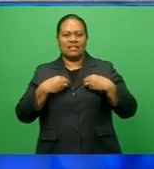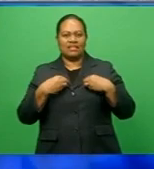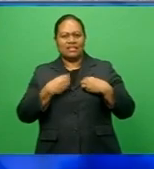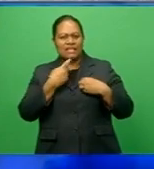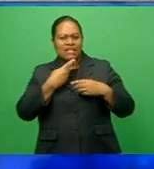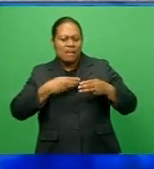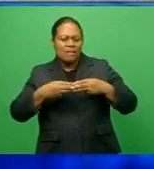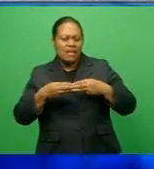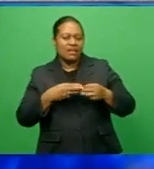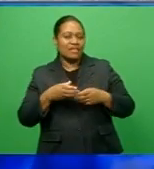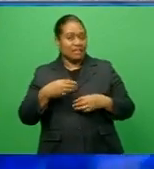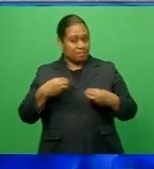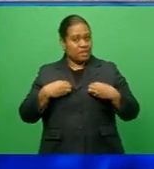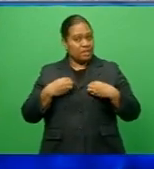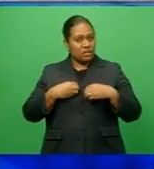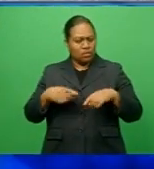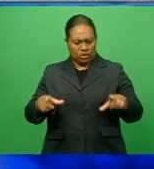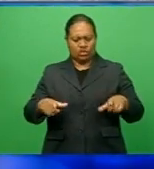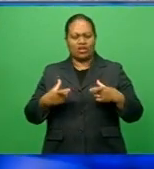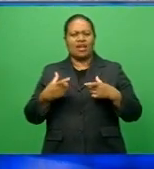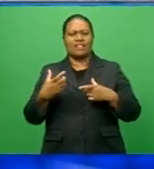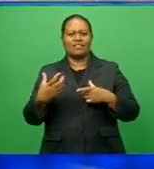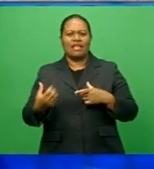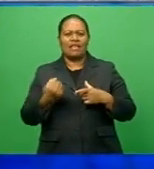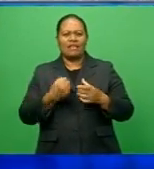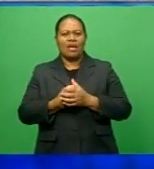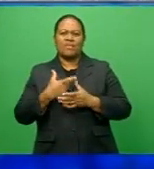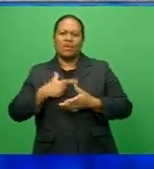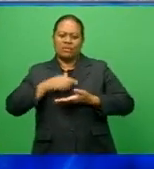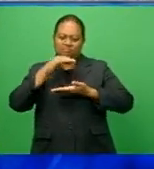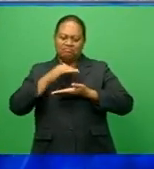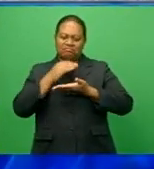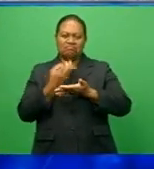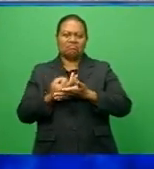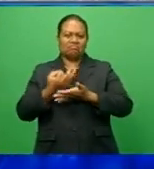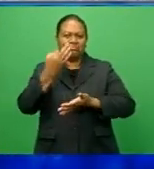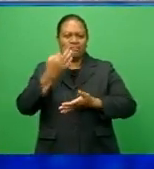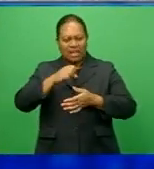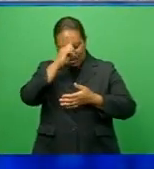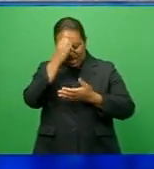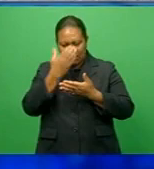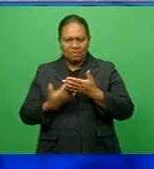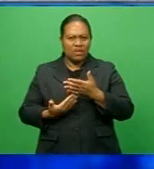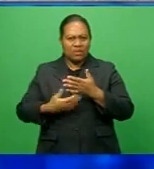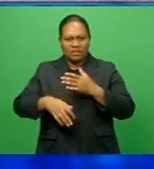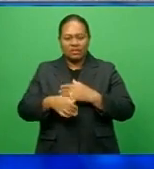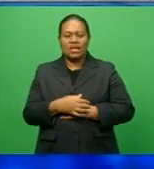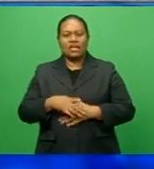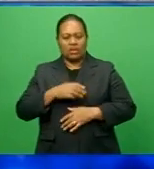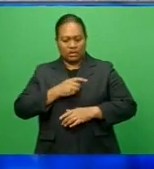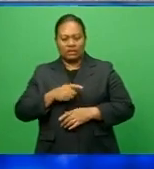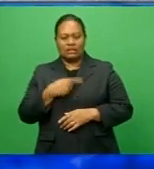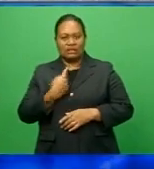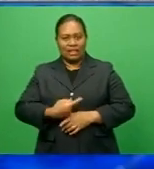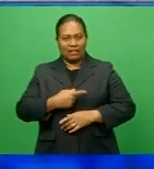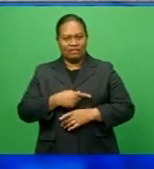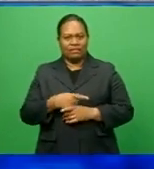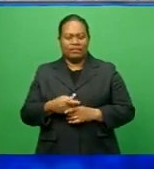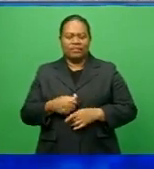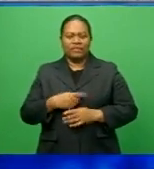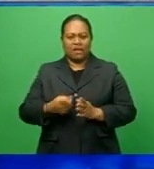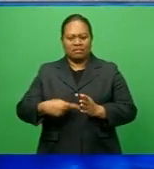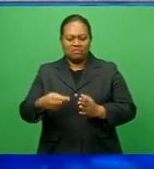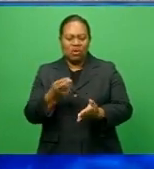the business was challenging at first with minimal financial literacy or experience. However, self-determination and honesty kept